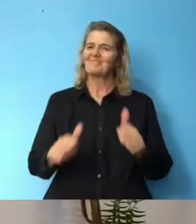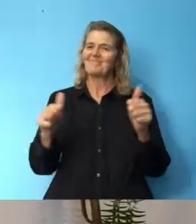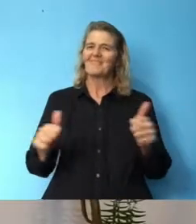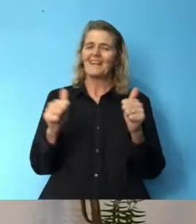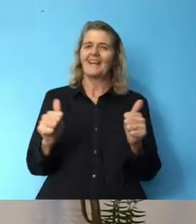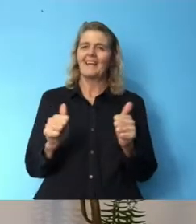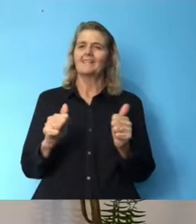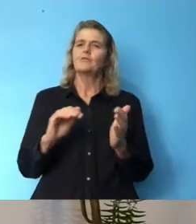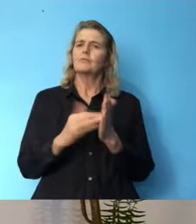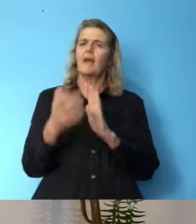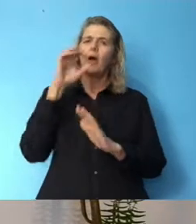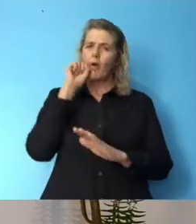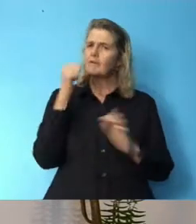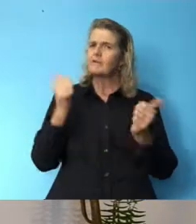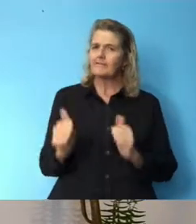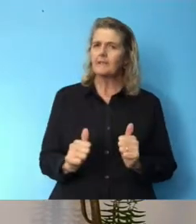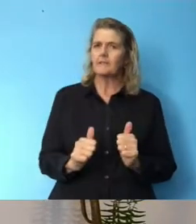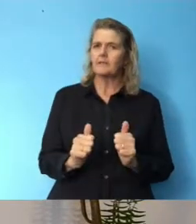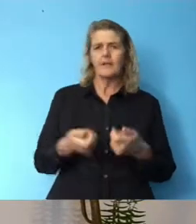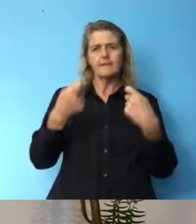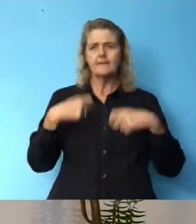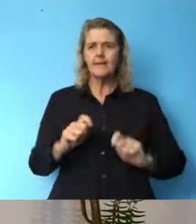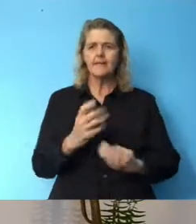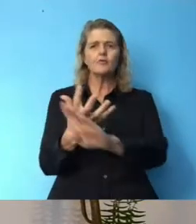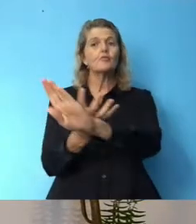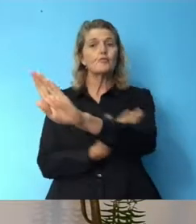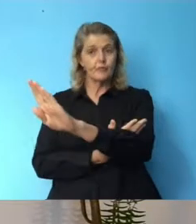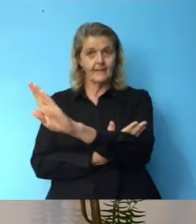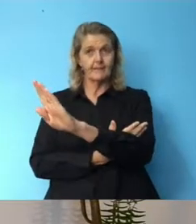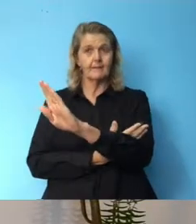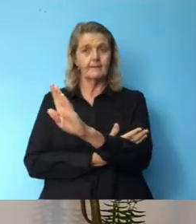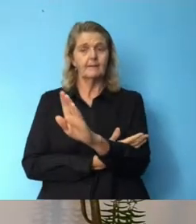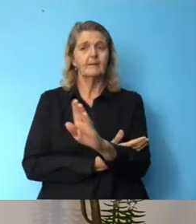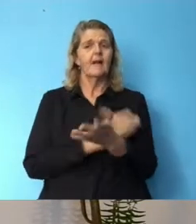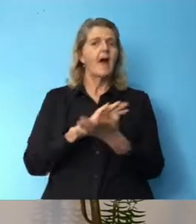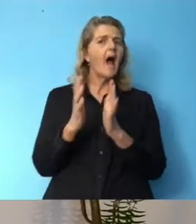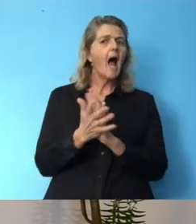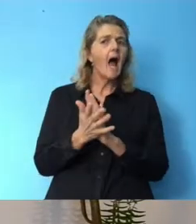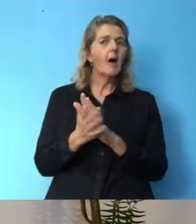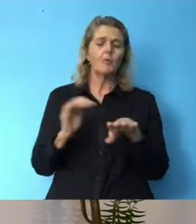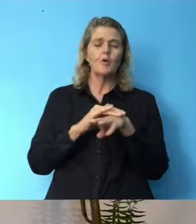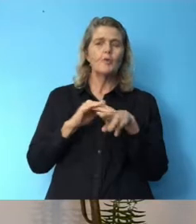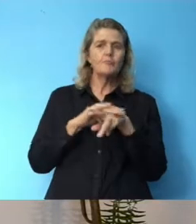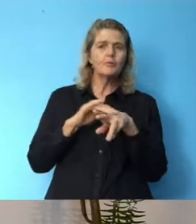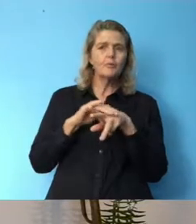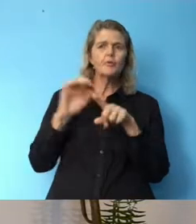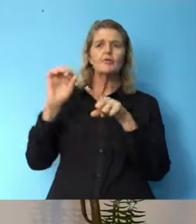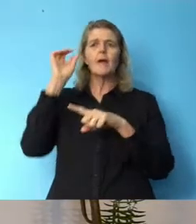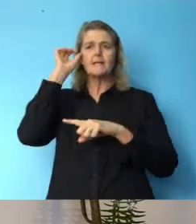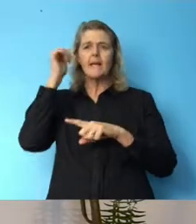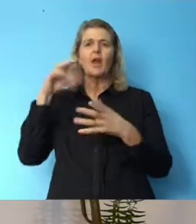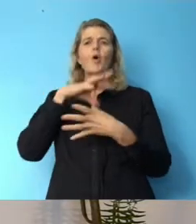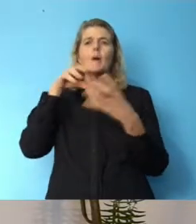Alrighty, so we've got our oranges done. Next I'm going to move on to the greens, which is our blue mixed with our yellow.